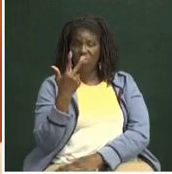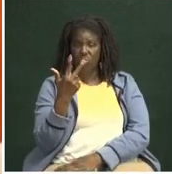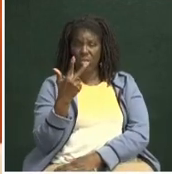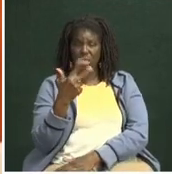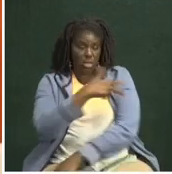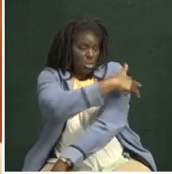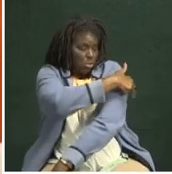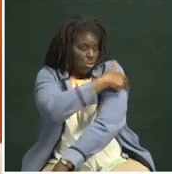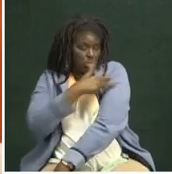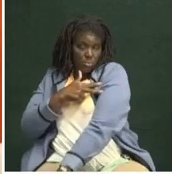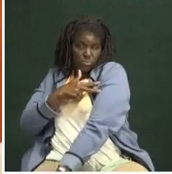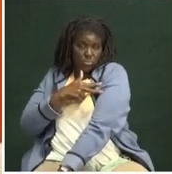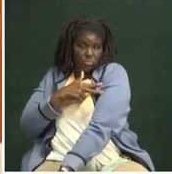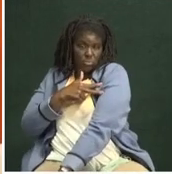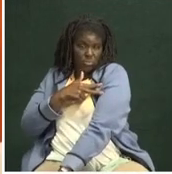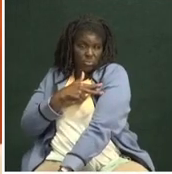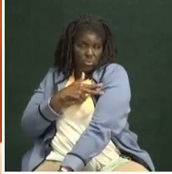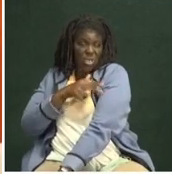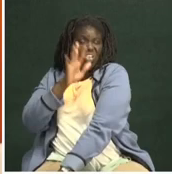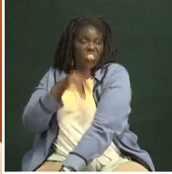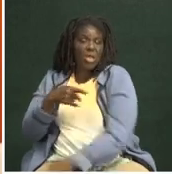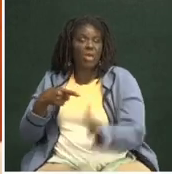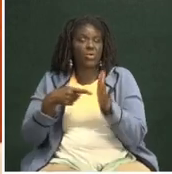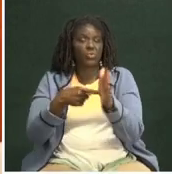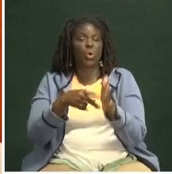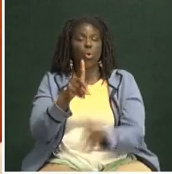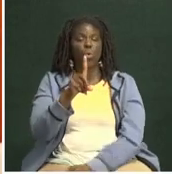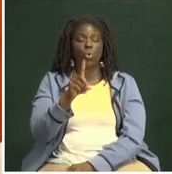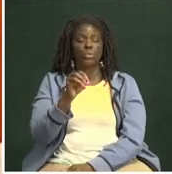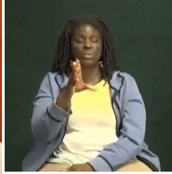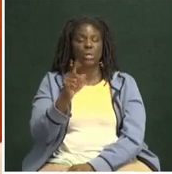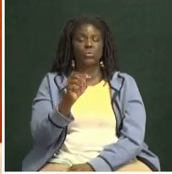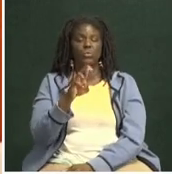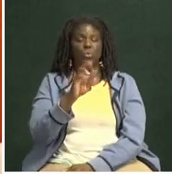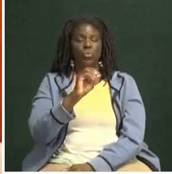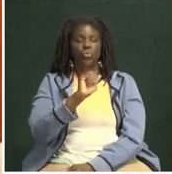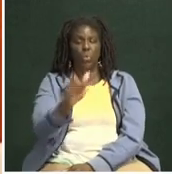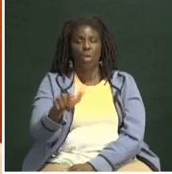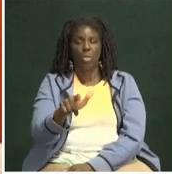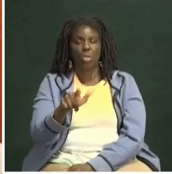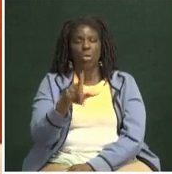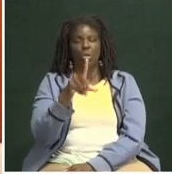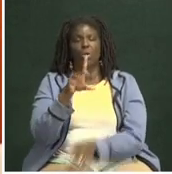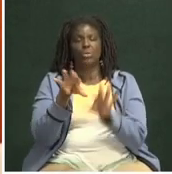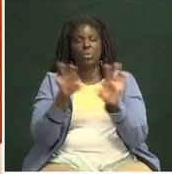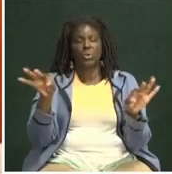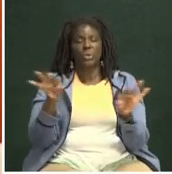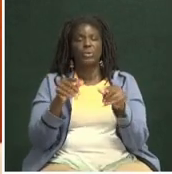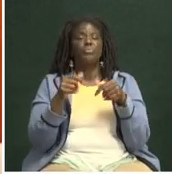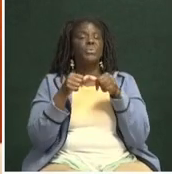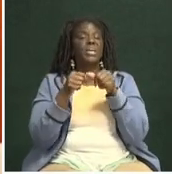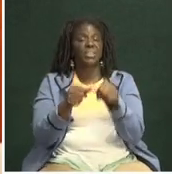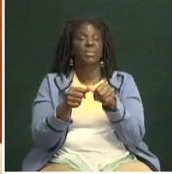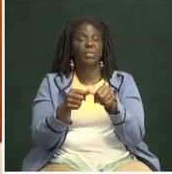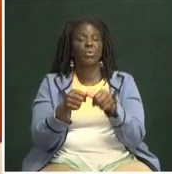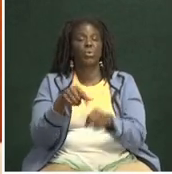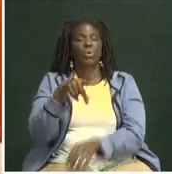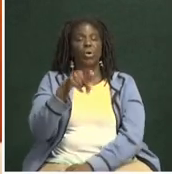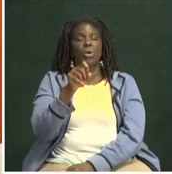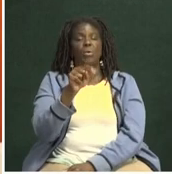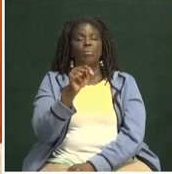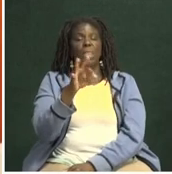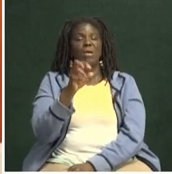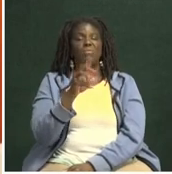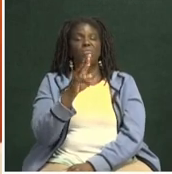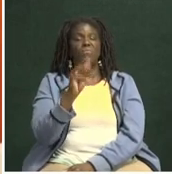horizontal stripes on their sleeves, which designates a doctoral degree. The processional continues with platform